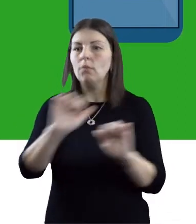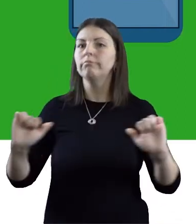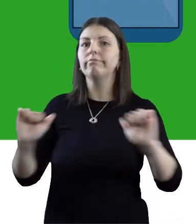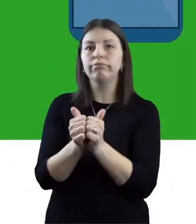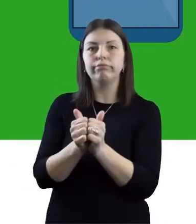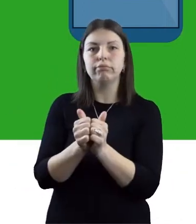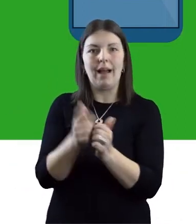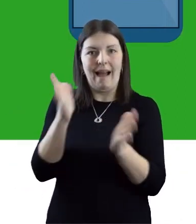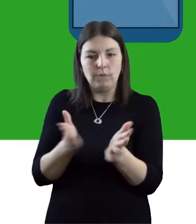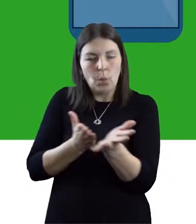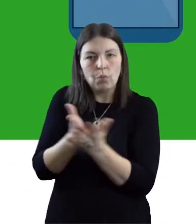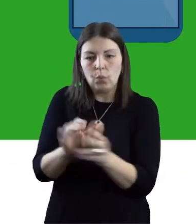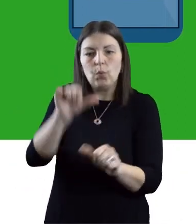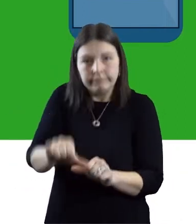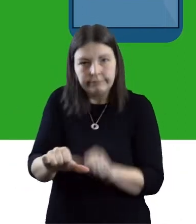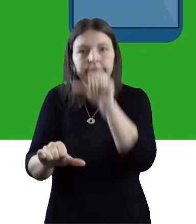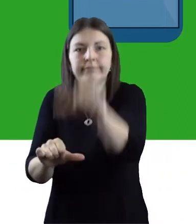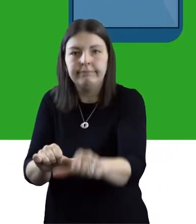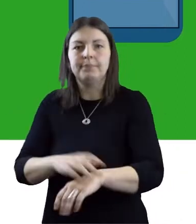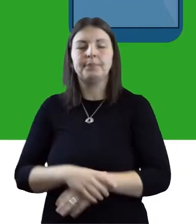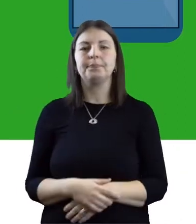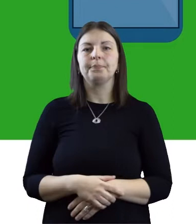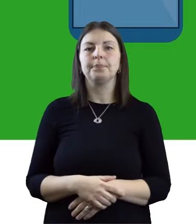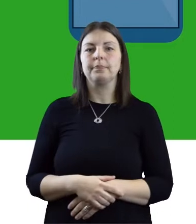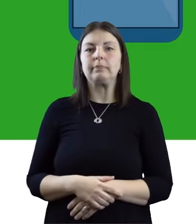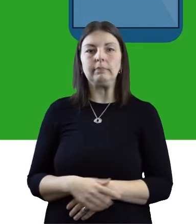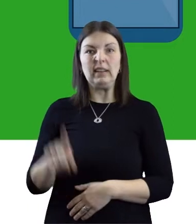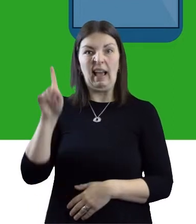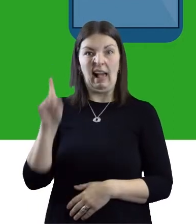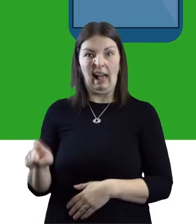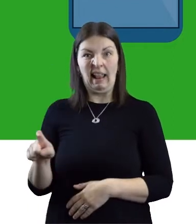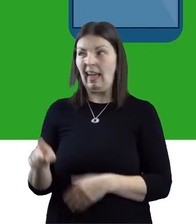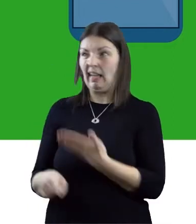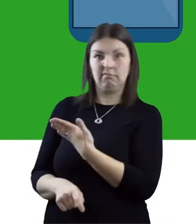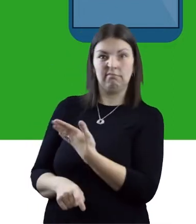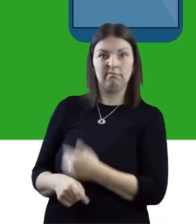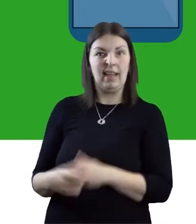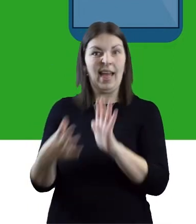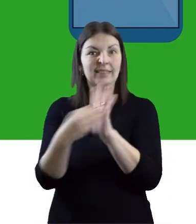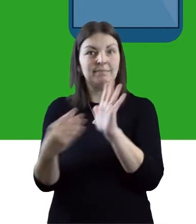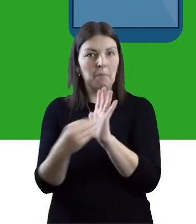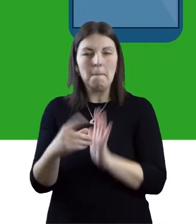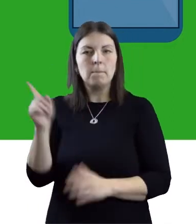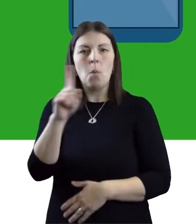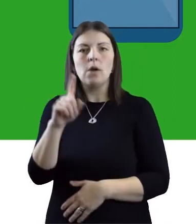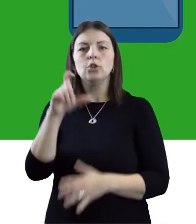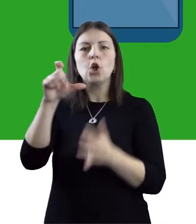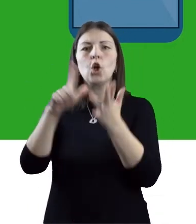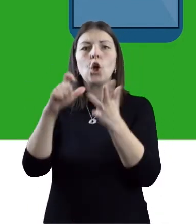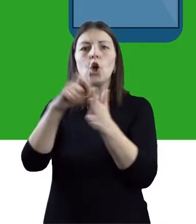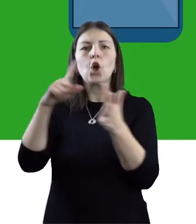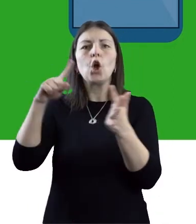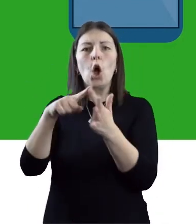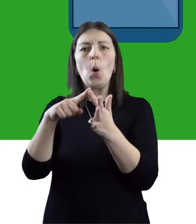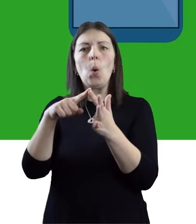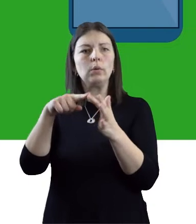using your account without you authorizing via a second means. An example of this is inputting a unique code into the website that